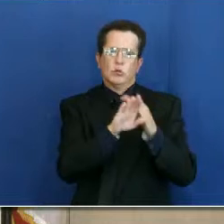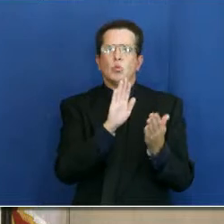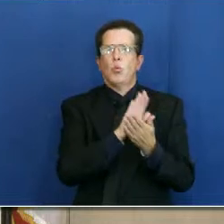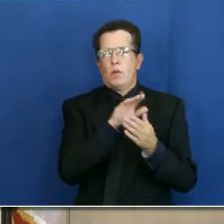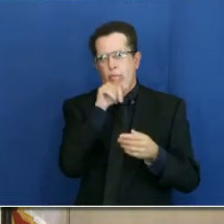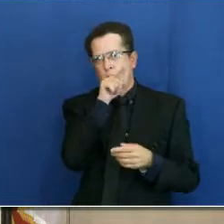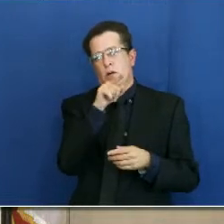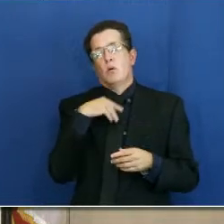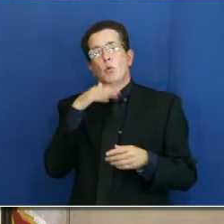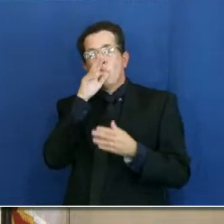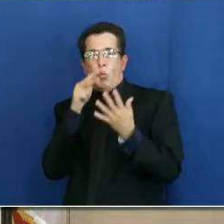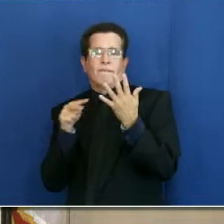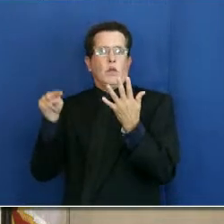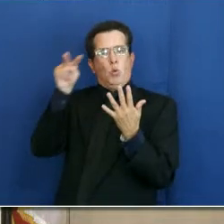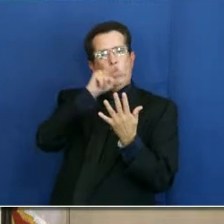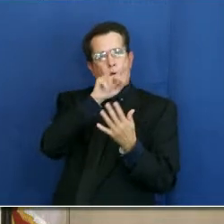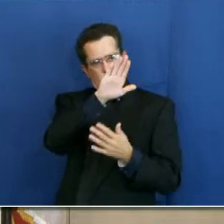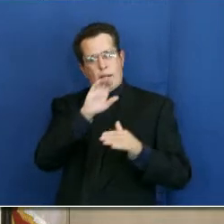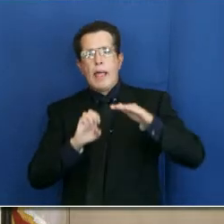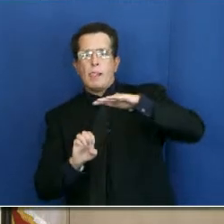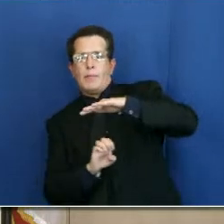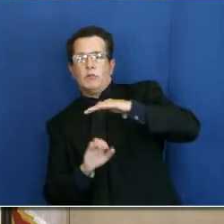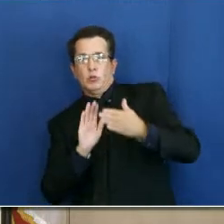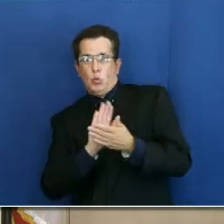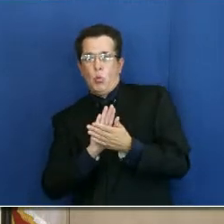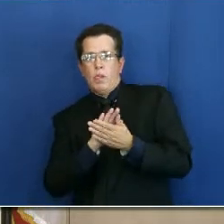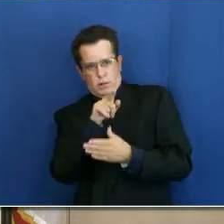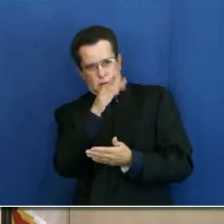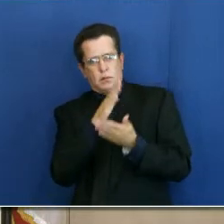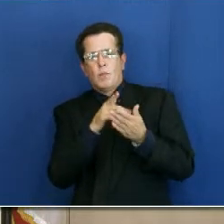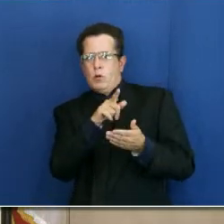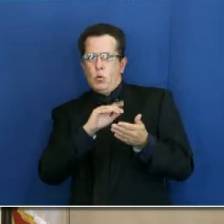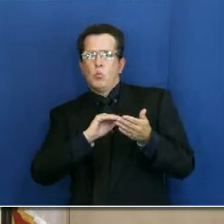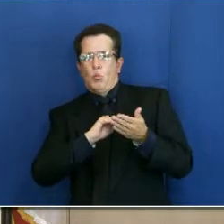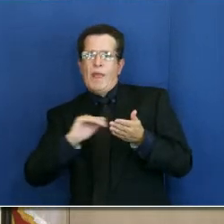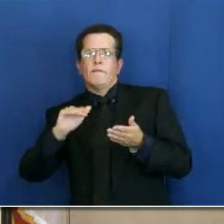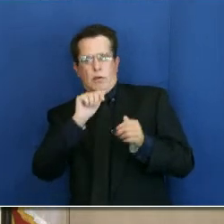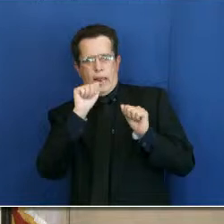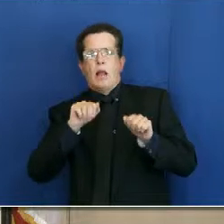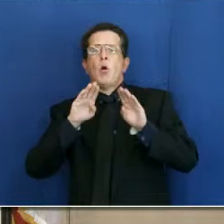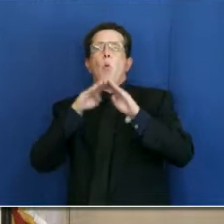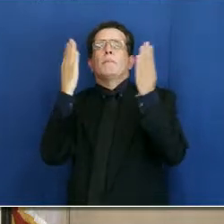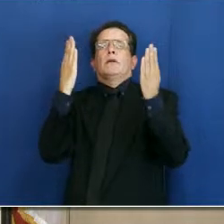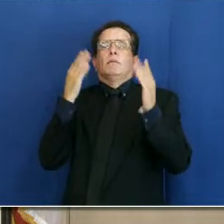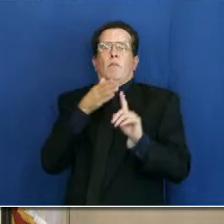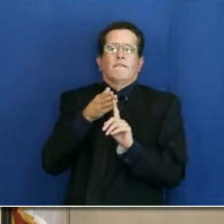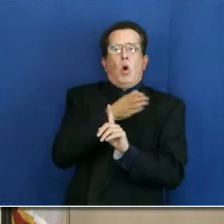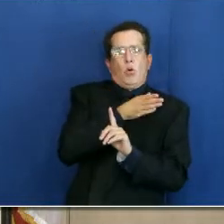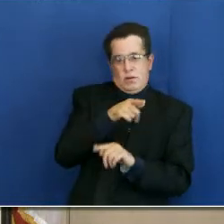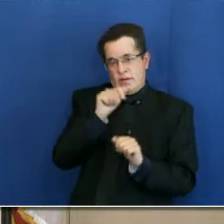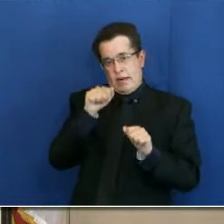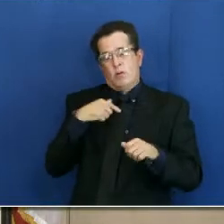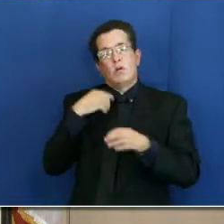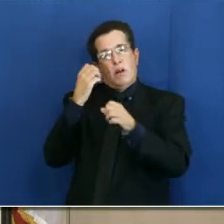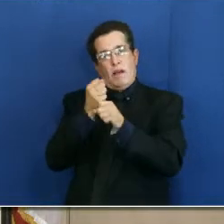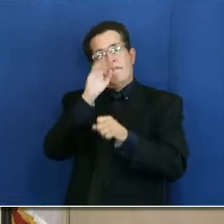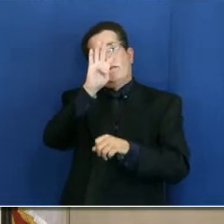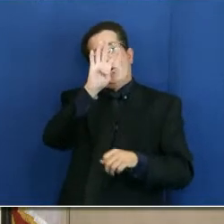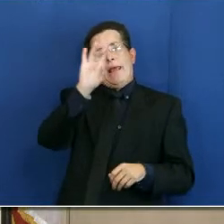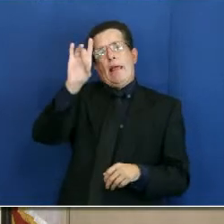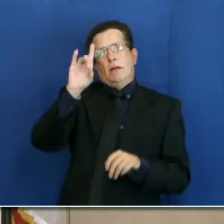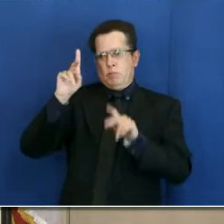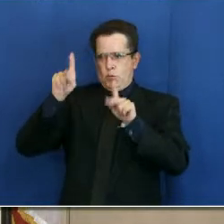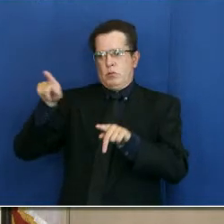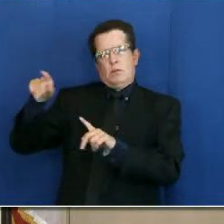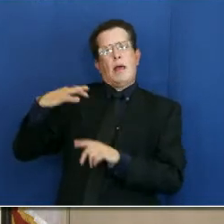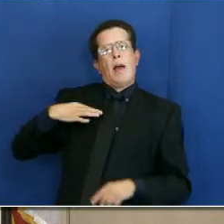and reviewing applications from elementary schools requesting a waiver that could open. To date, we have received 48 waiver